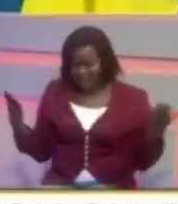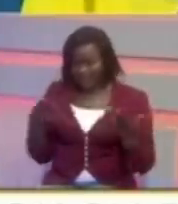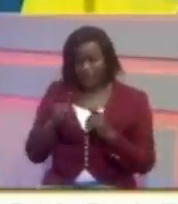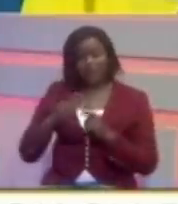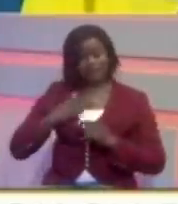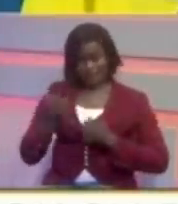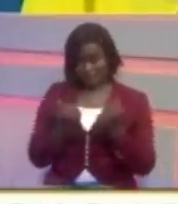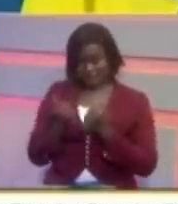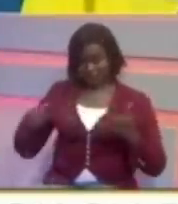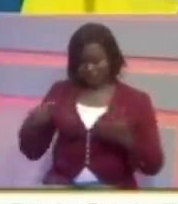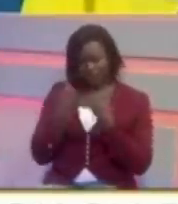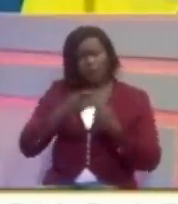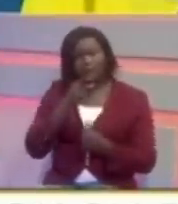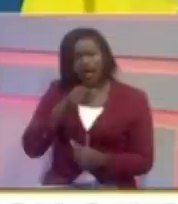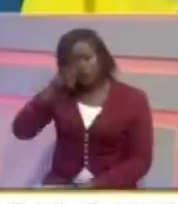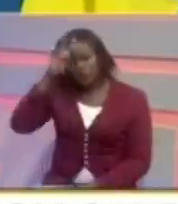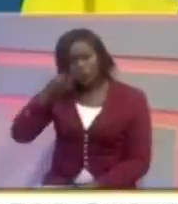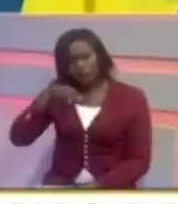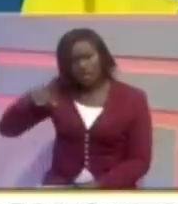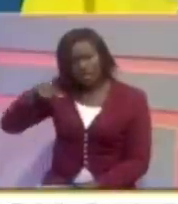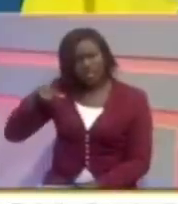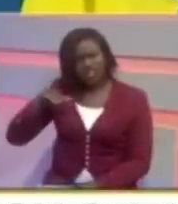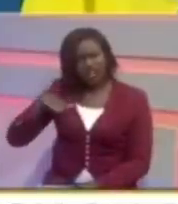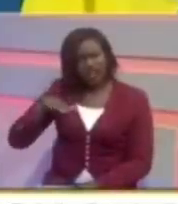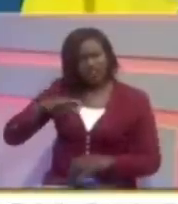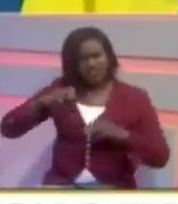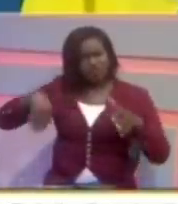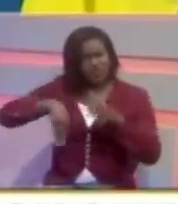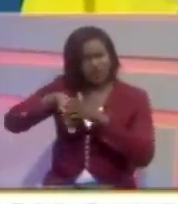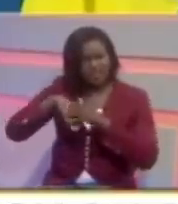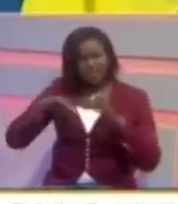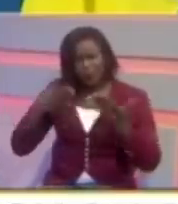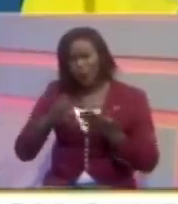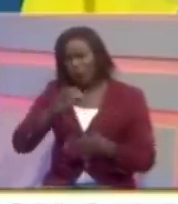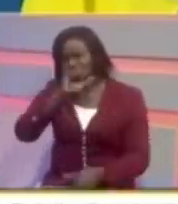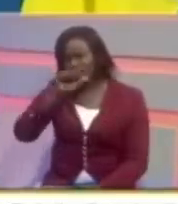a he-goat. I think it must have been set out where you get one of those ritual trading centers.